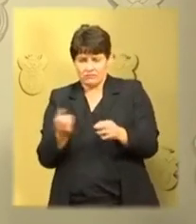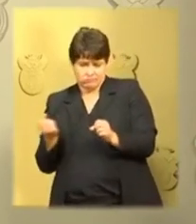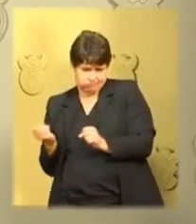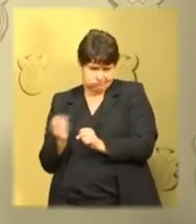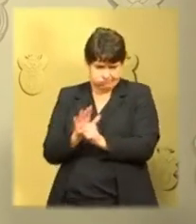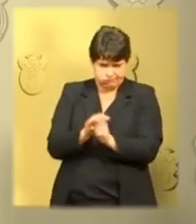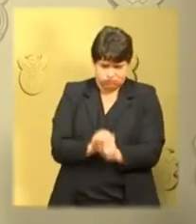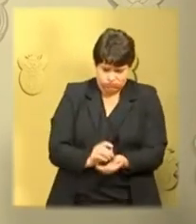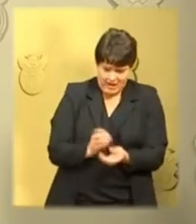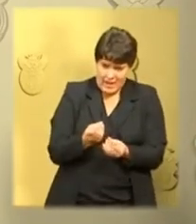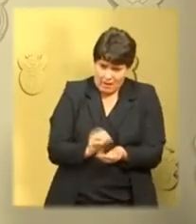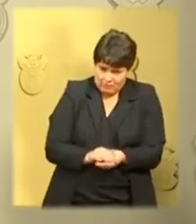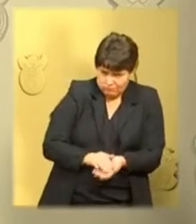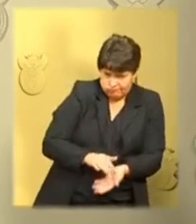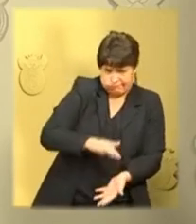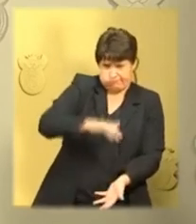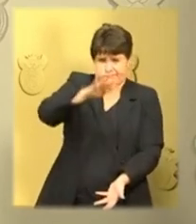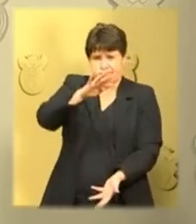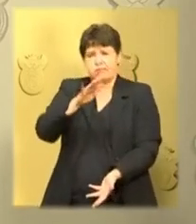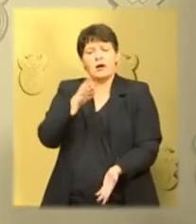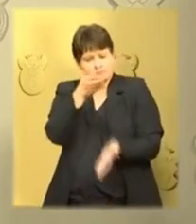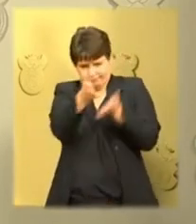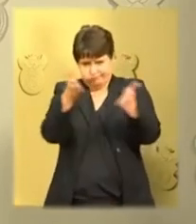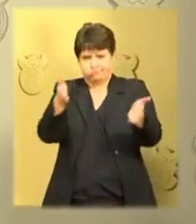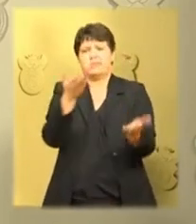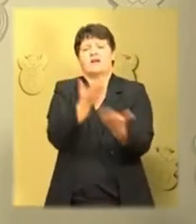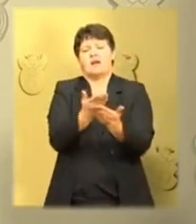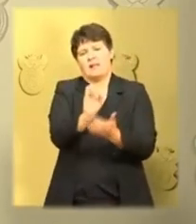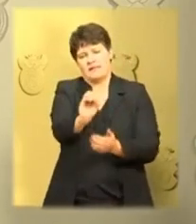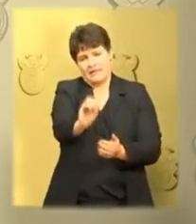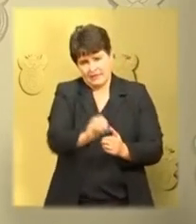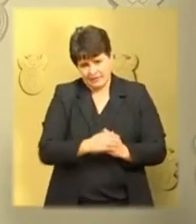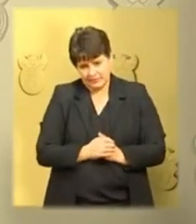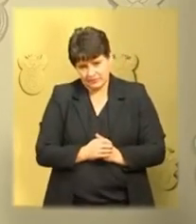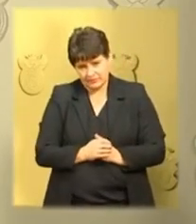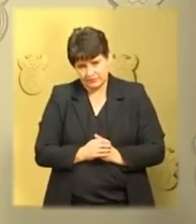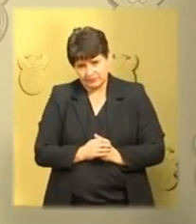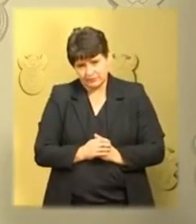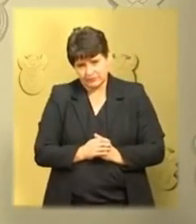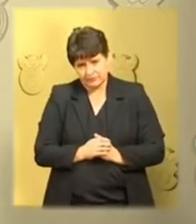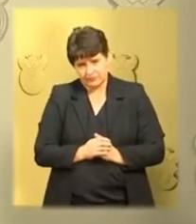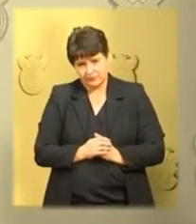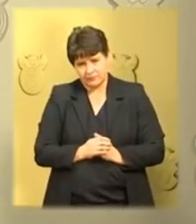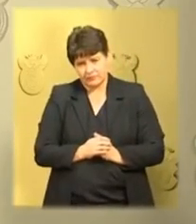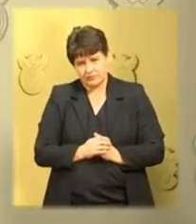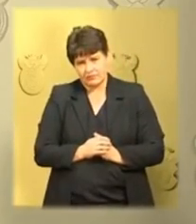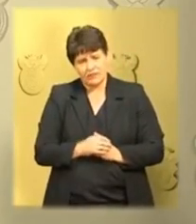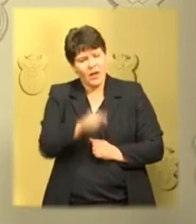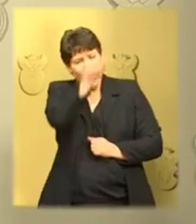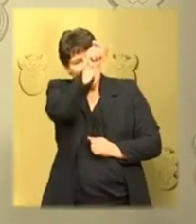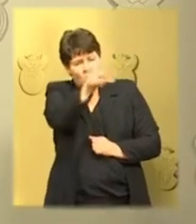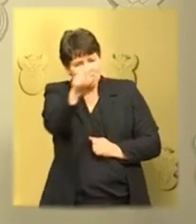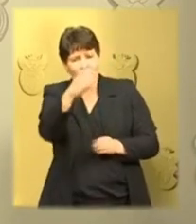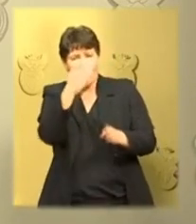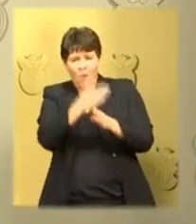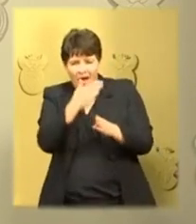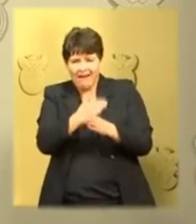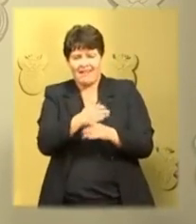infections. This evening, I also want to pay tribute to those who are providing essential services and